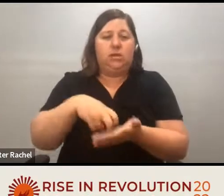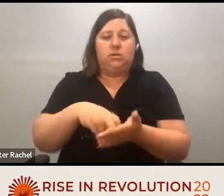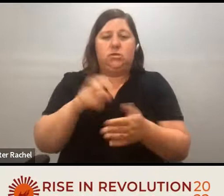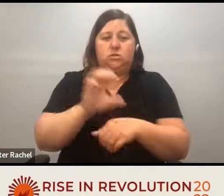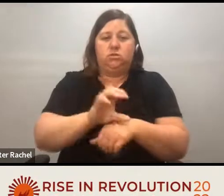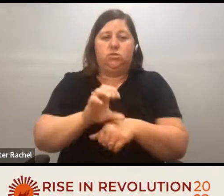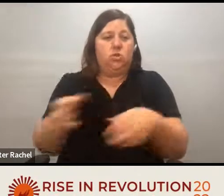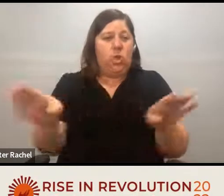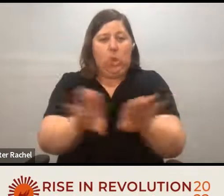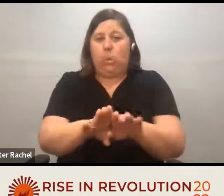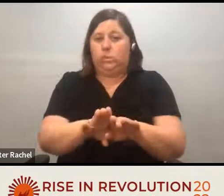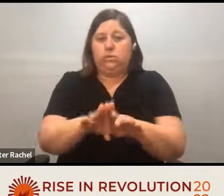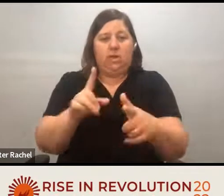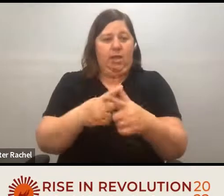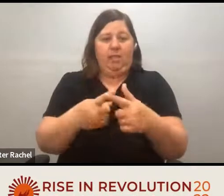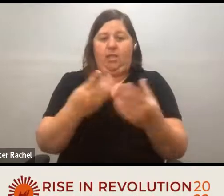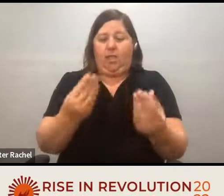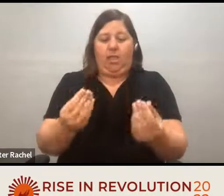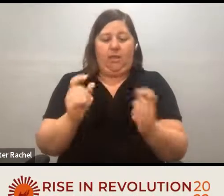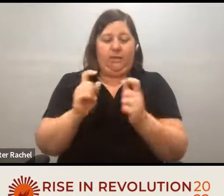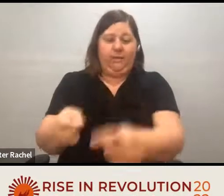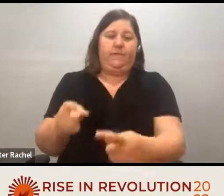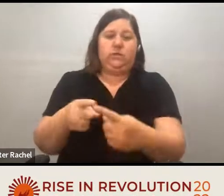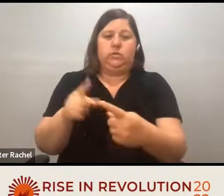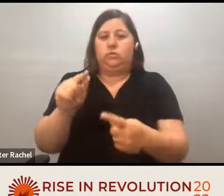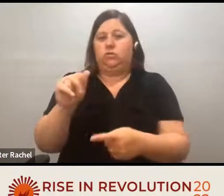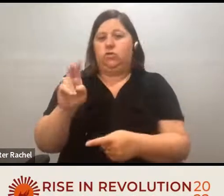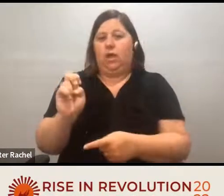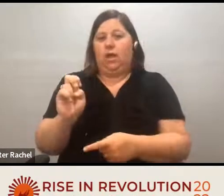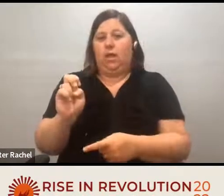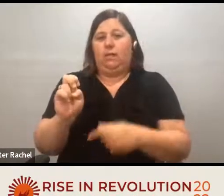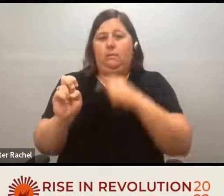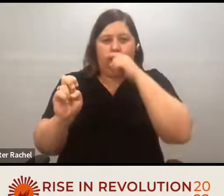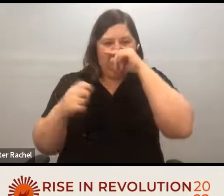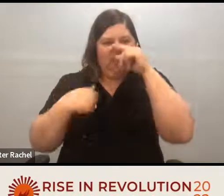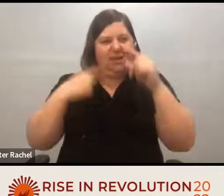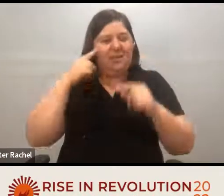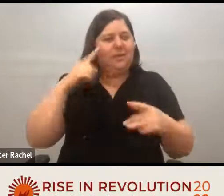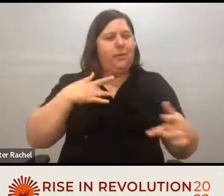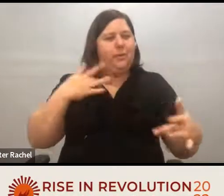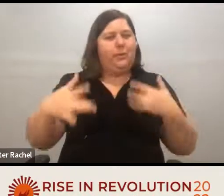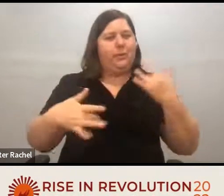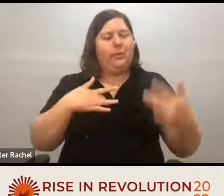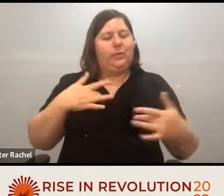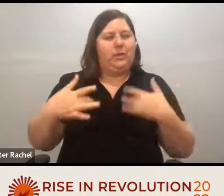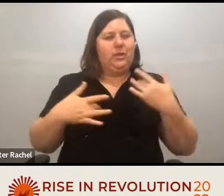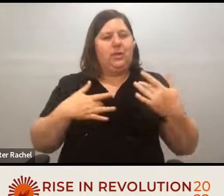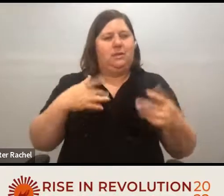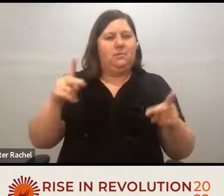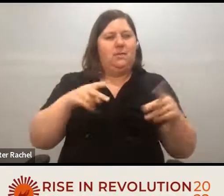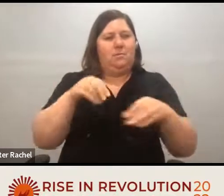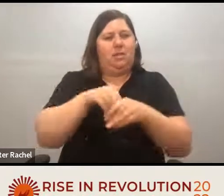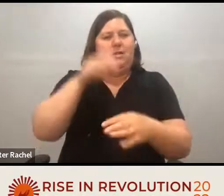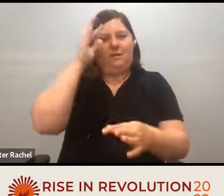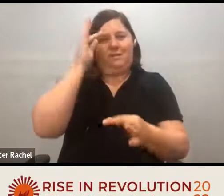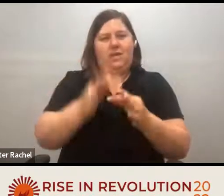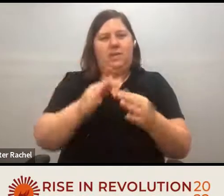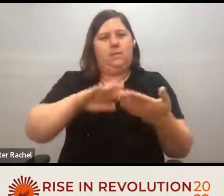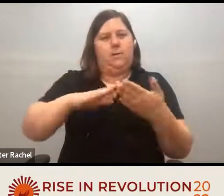and giving the land to the tribe whose land that they're on. So I think that's really exciting. People, interfaith communities that are